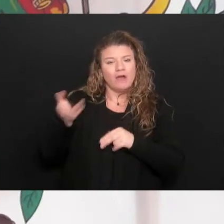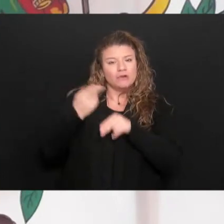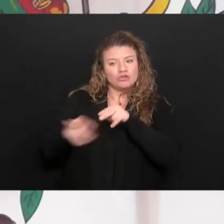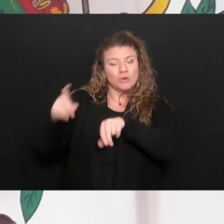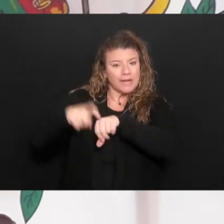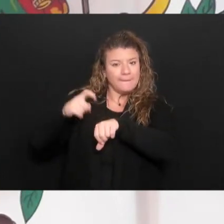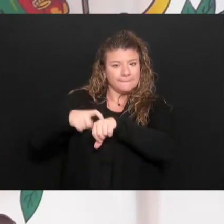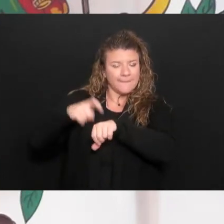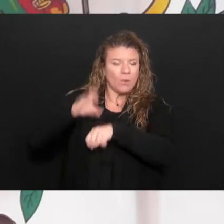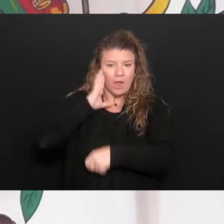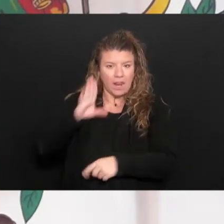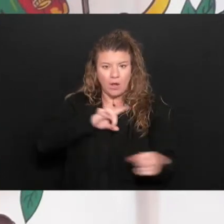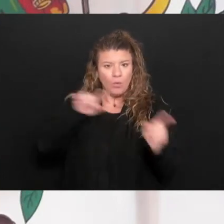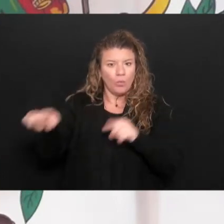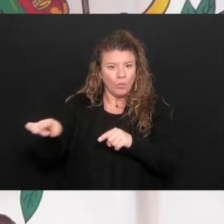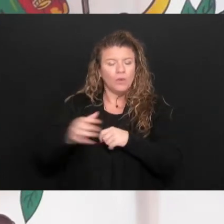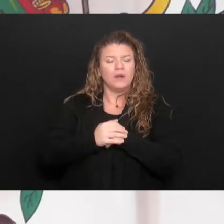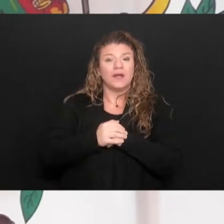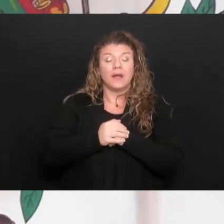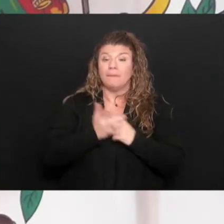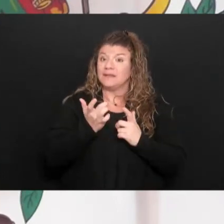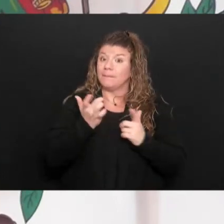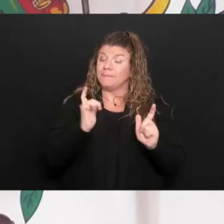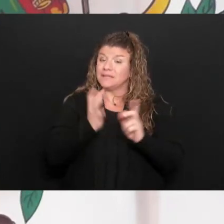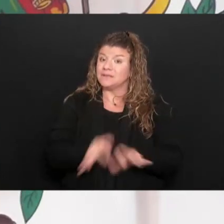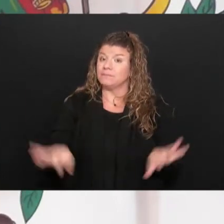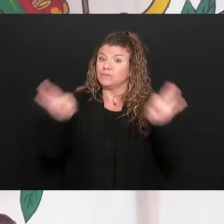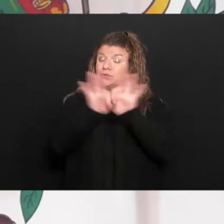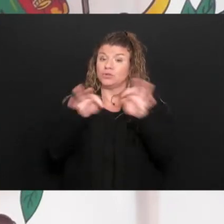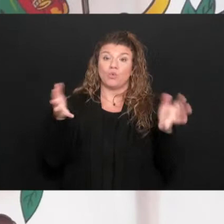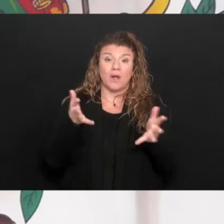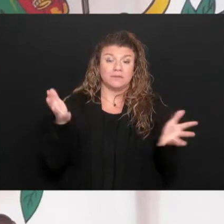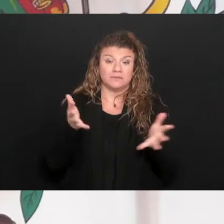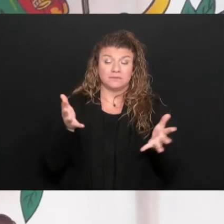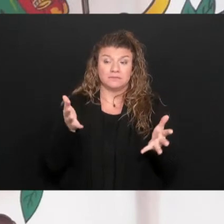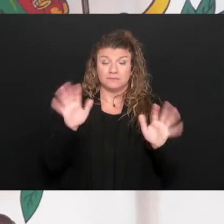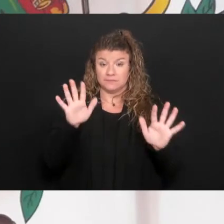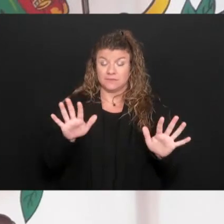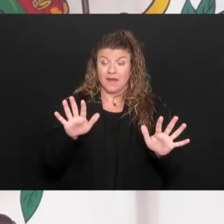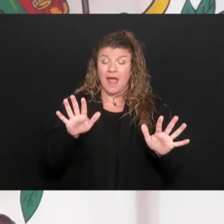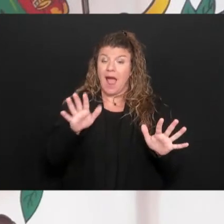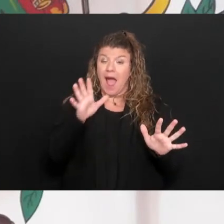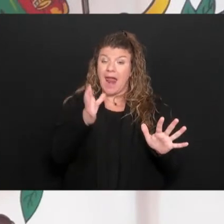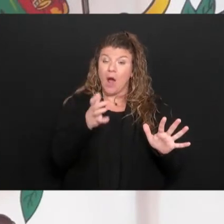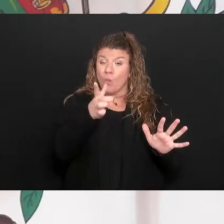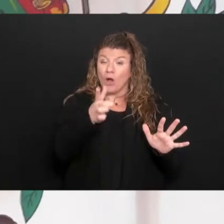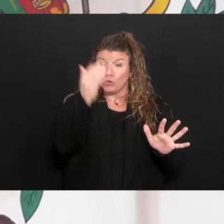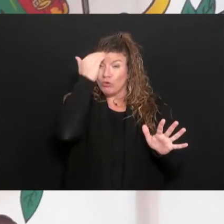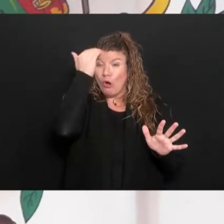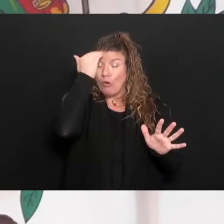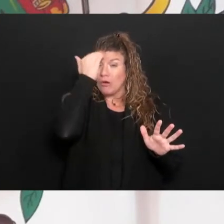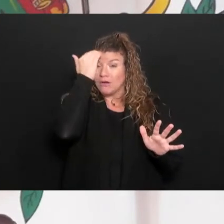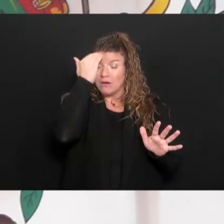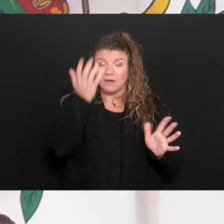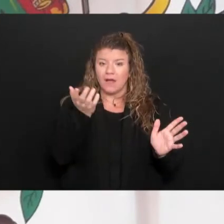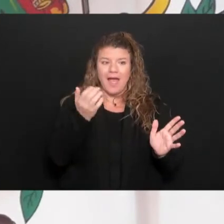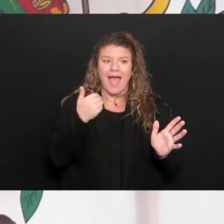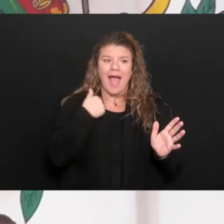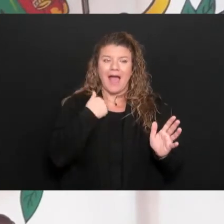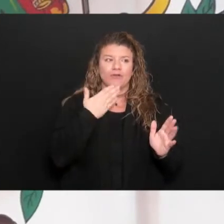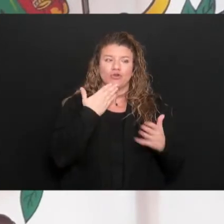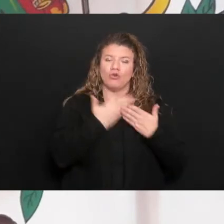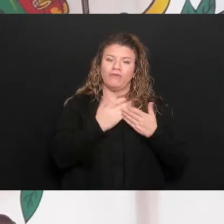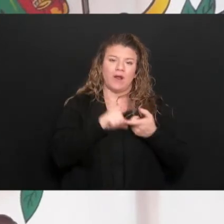and everything. But the biggest thing is just this, and I want you to take notice because, you know, I had a great